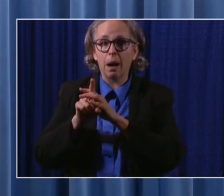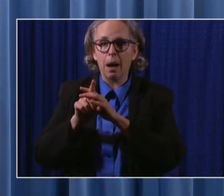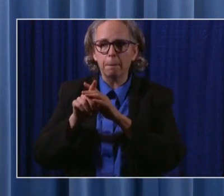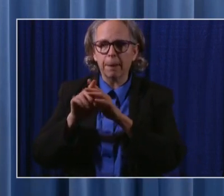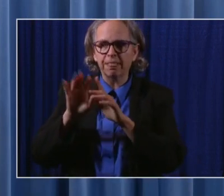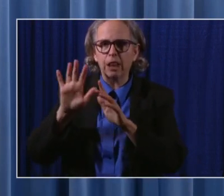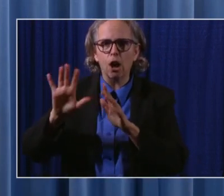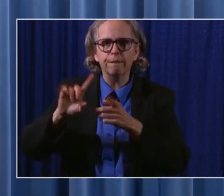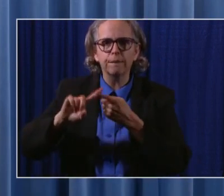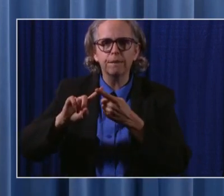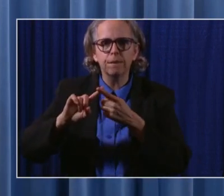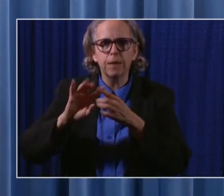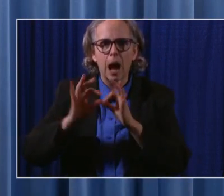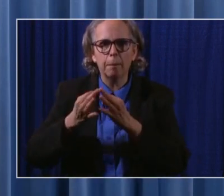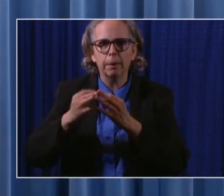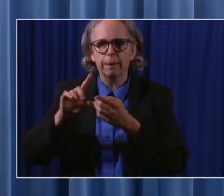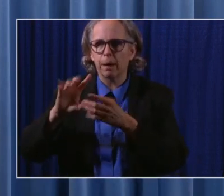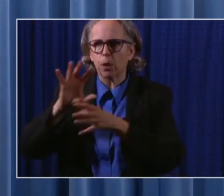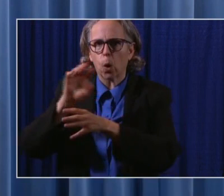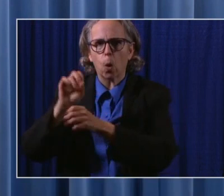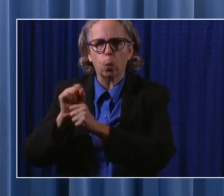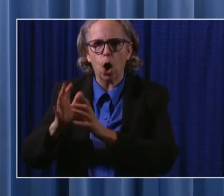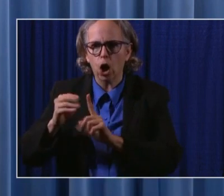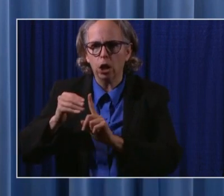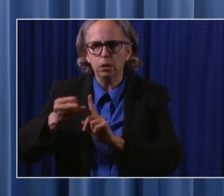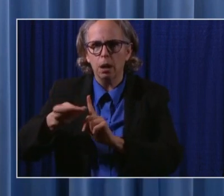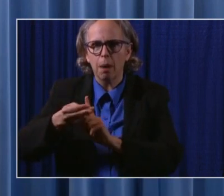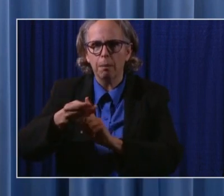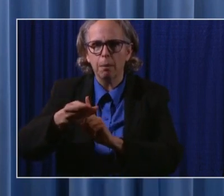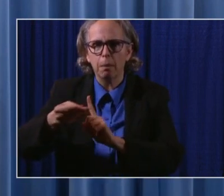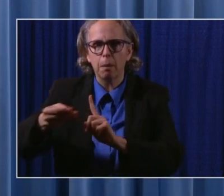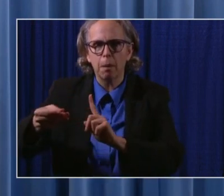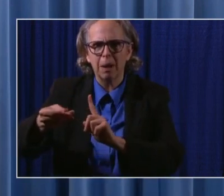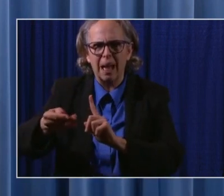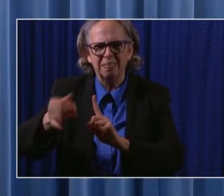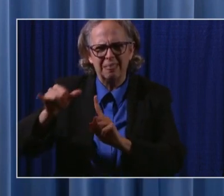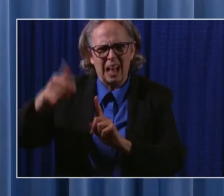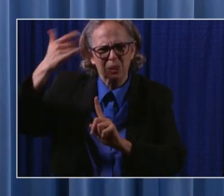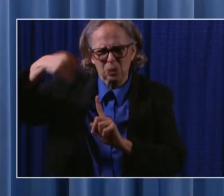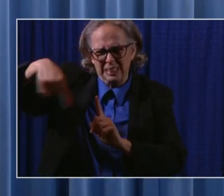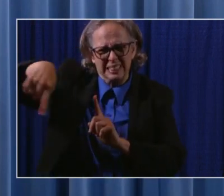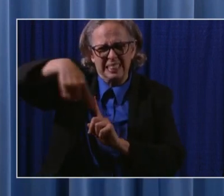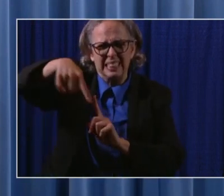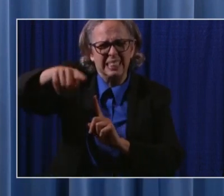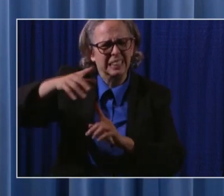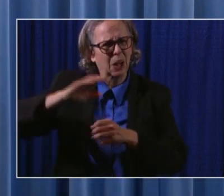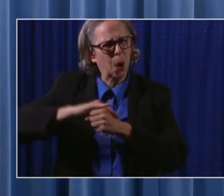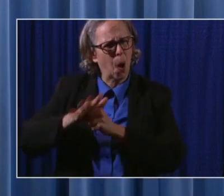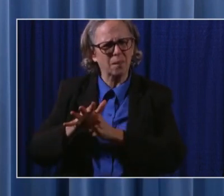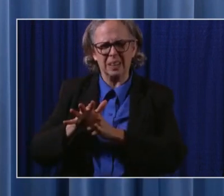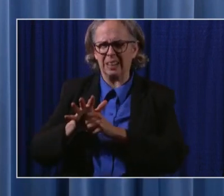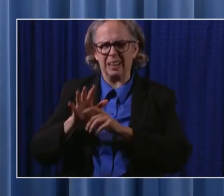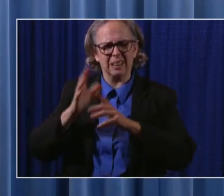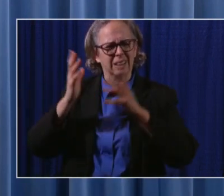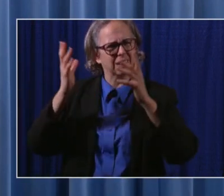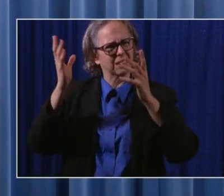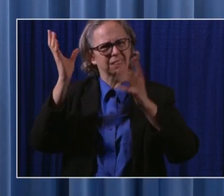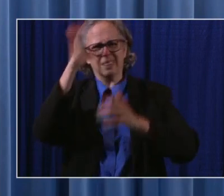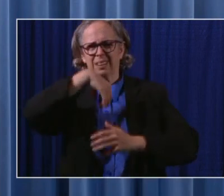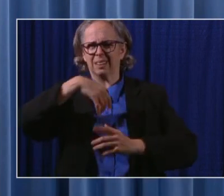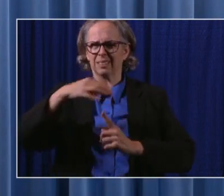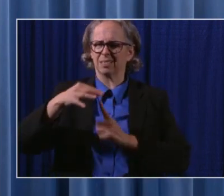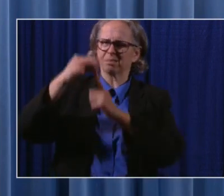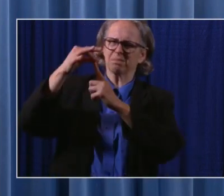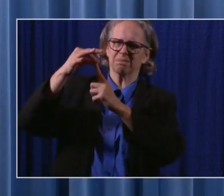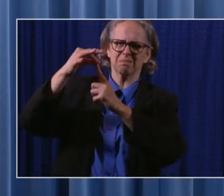And what makes this so different than so many things that we deal with in life is that there's no